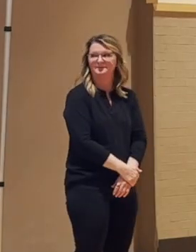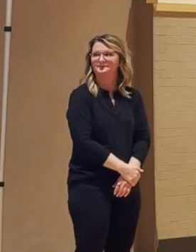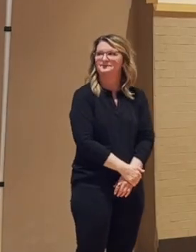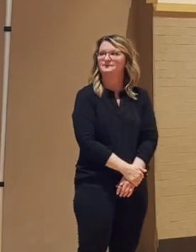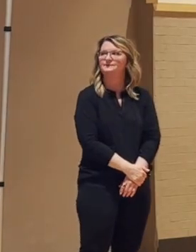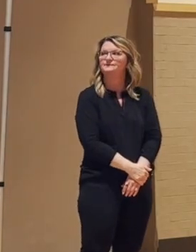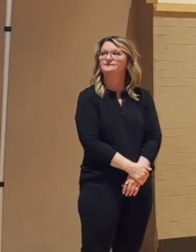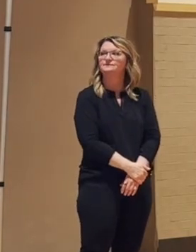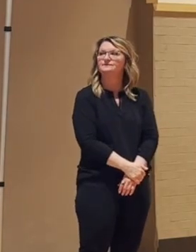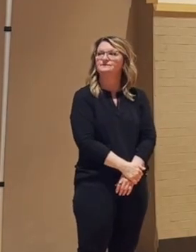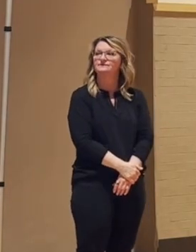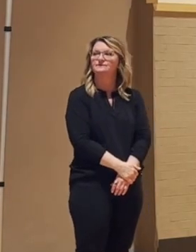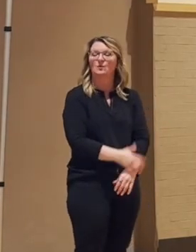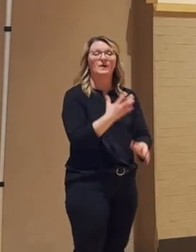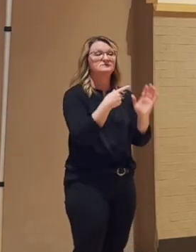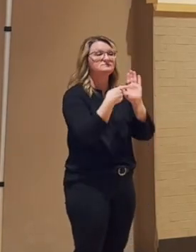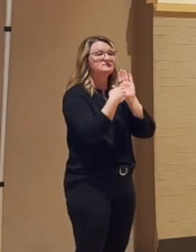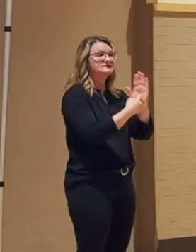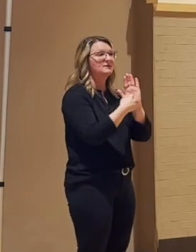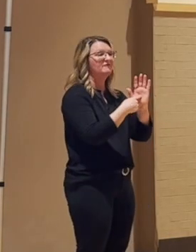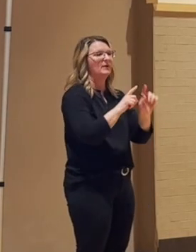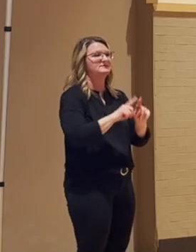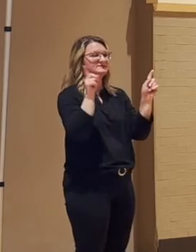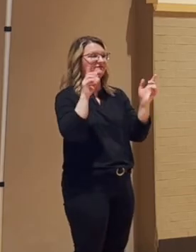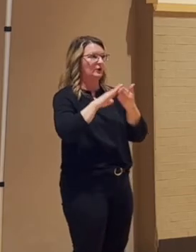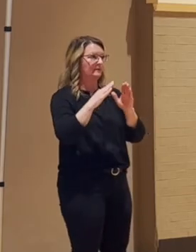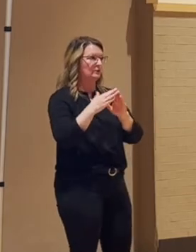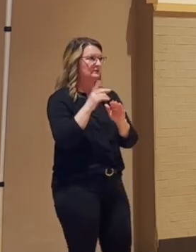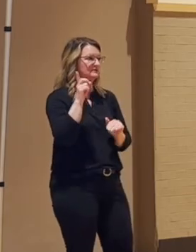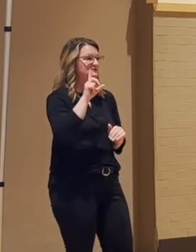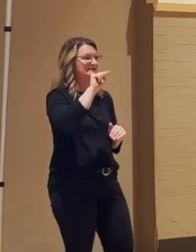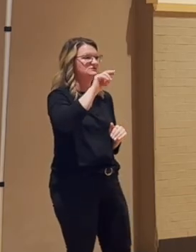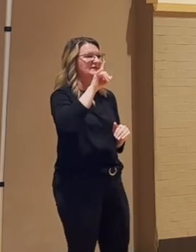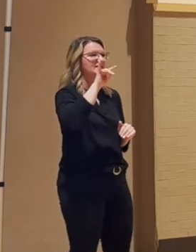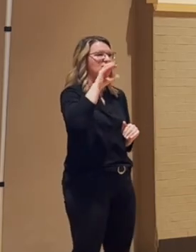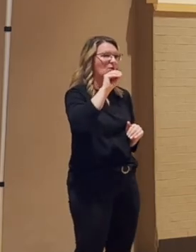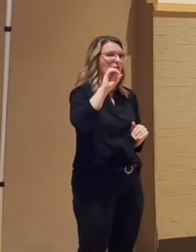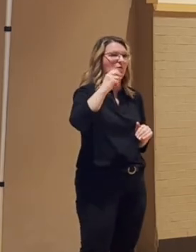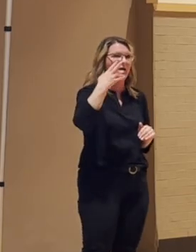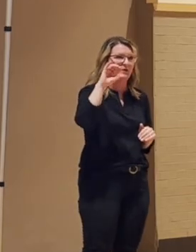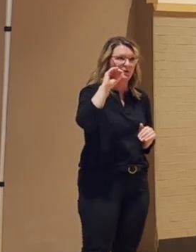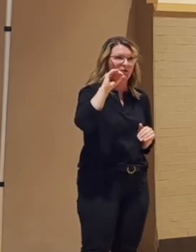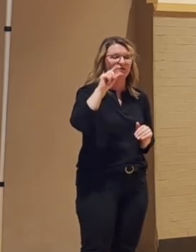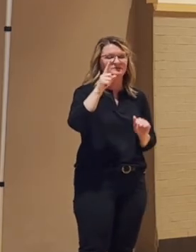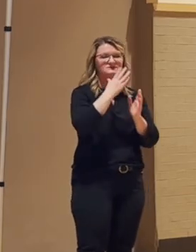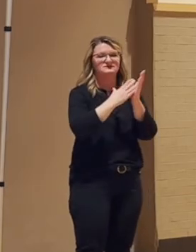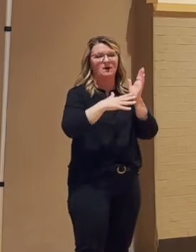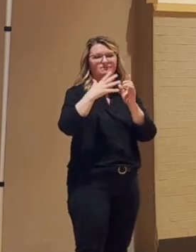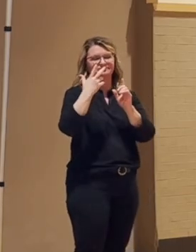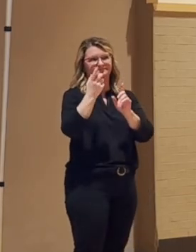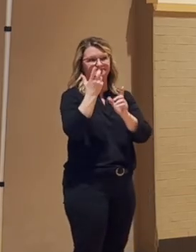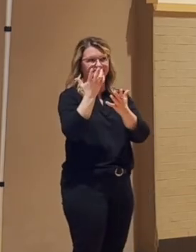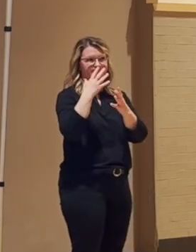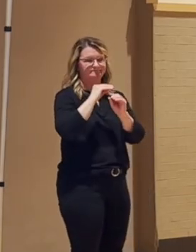So we wanted to show an example from a different community, and this is in Toledo, Ohio. And just to give some context,